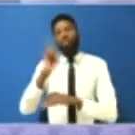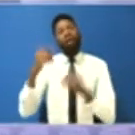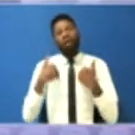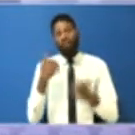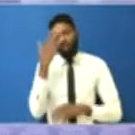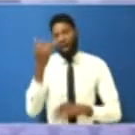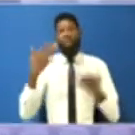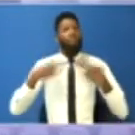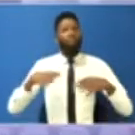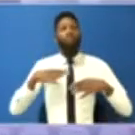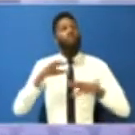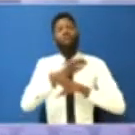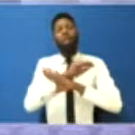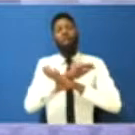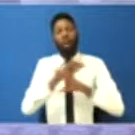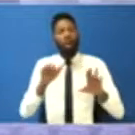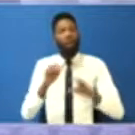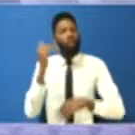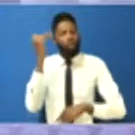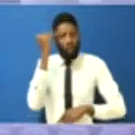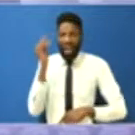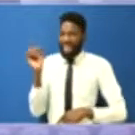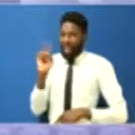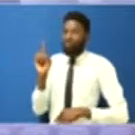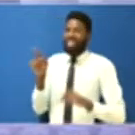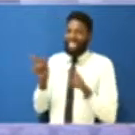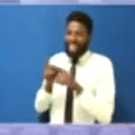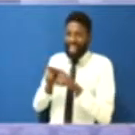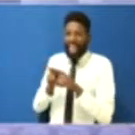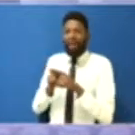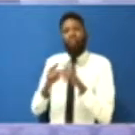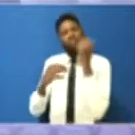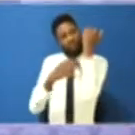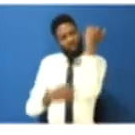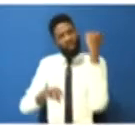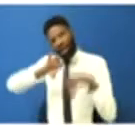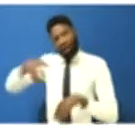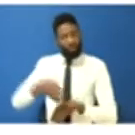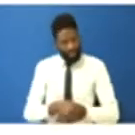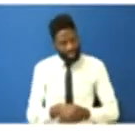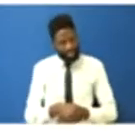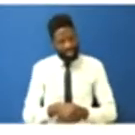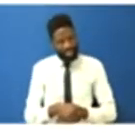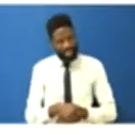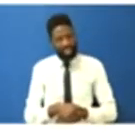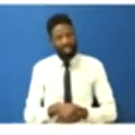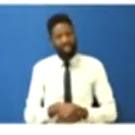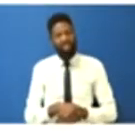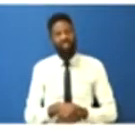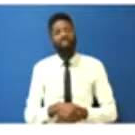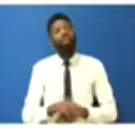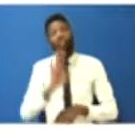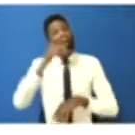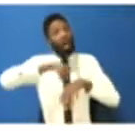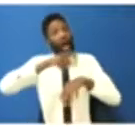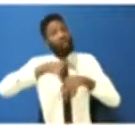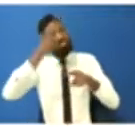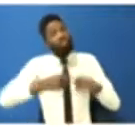are you in nairobi is unaffected in a very poor country a very poor county